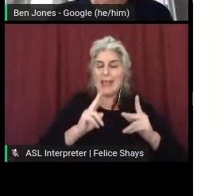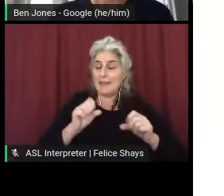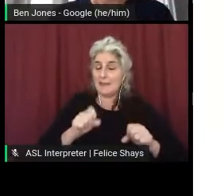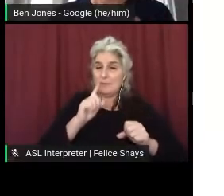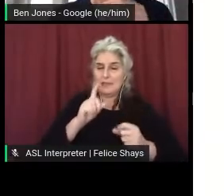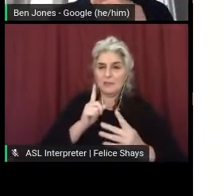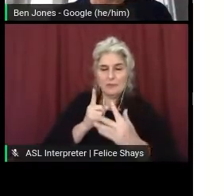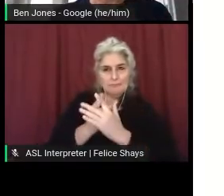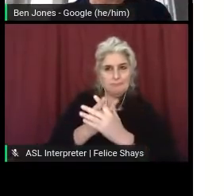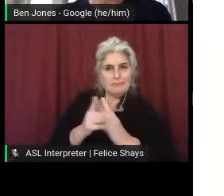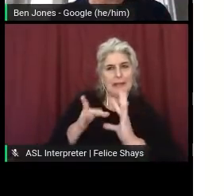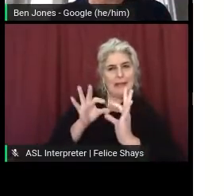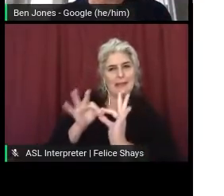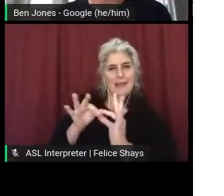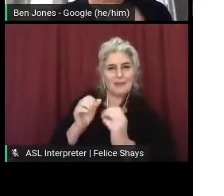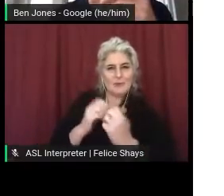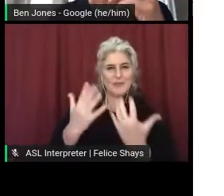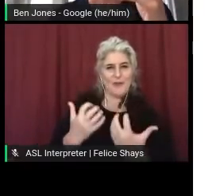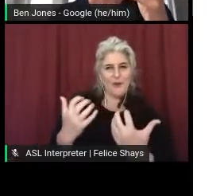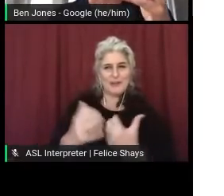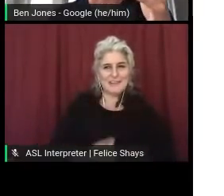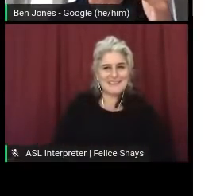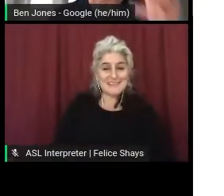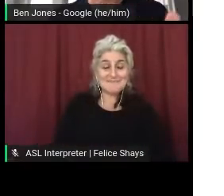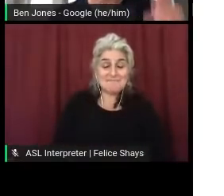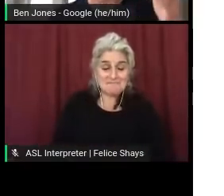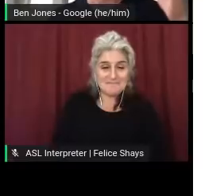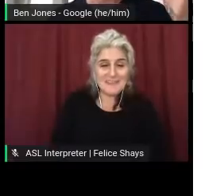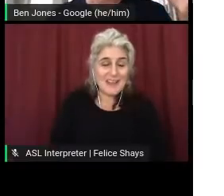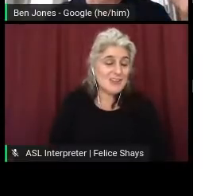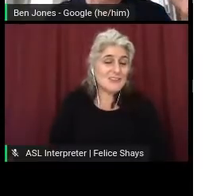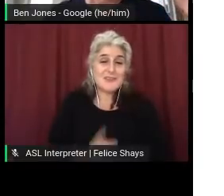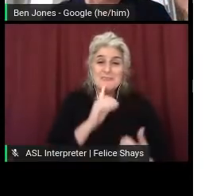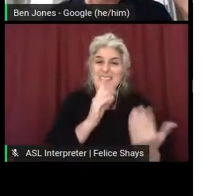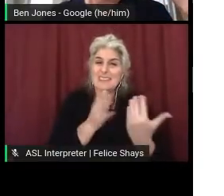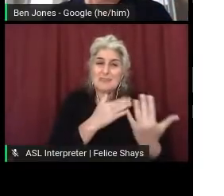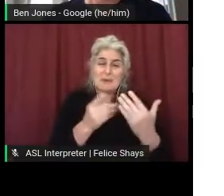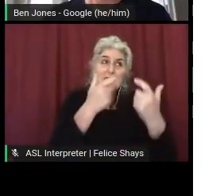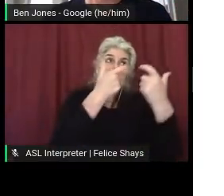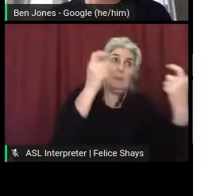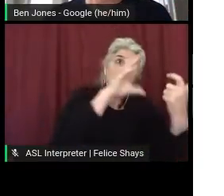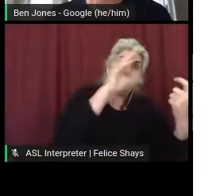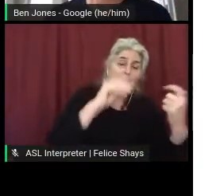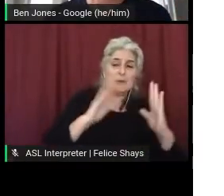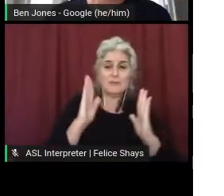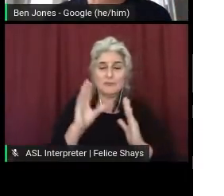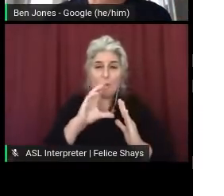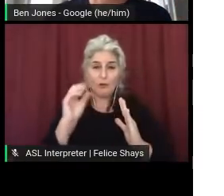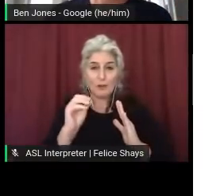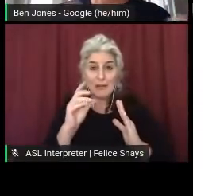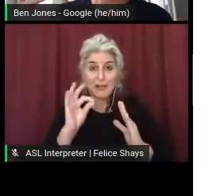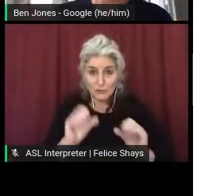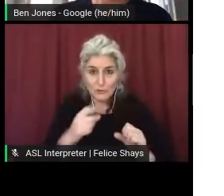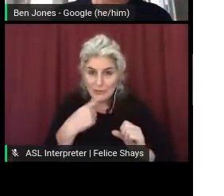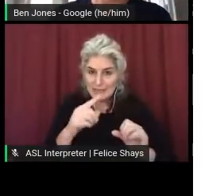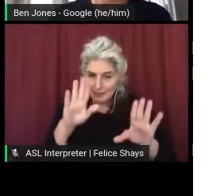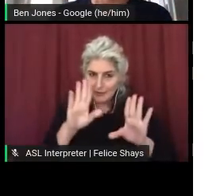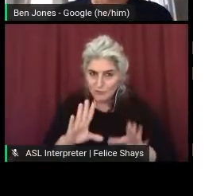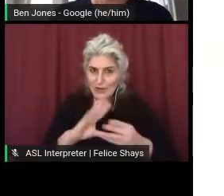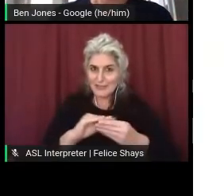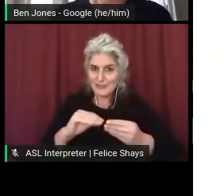So there is just as much chance of a small organization telling a great story to connect as there